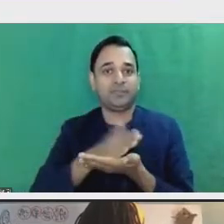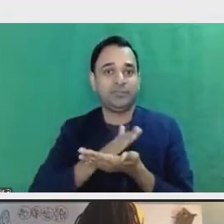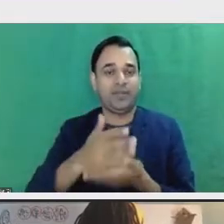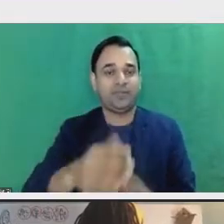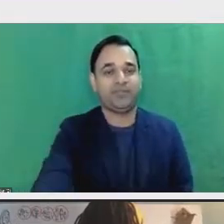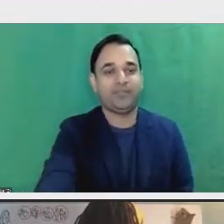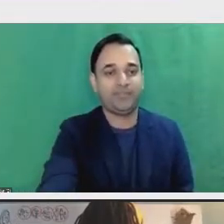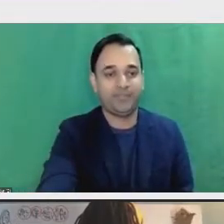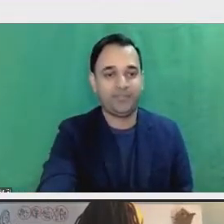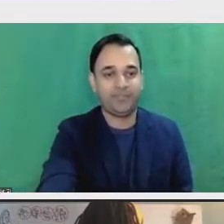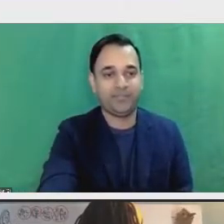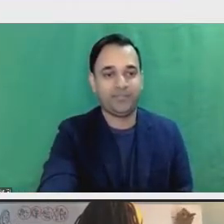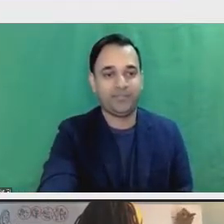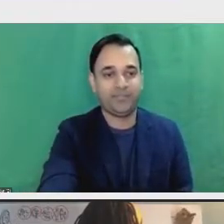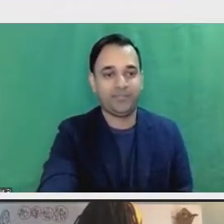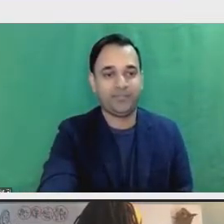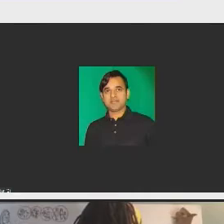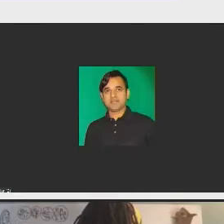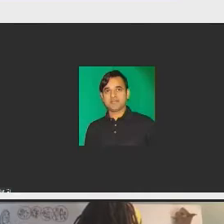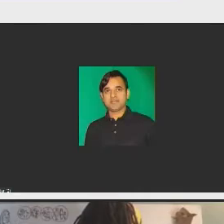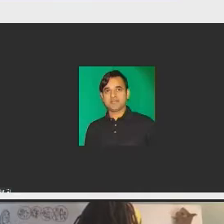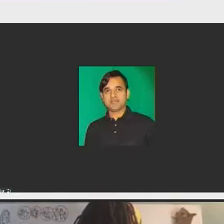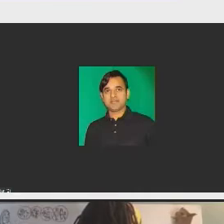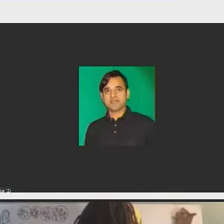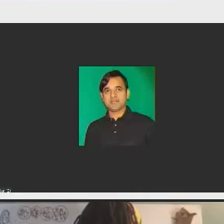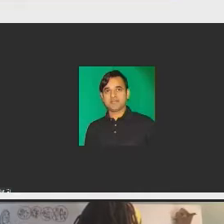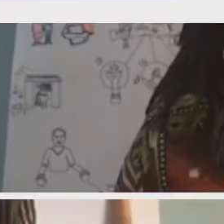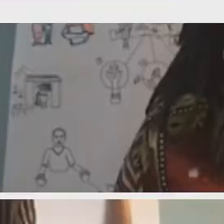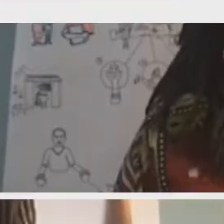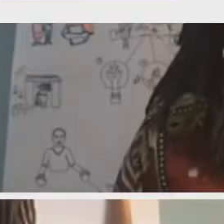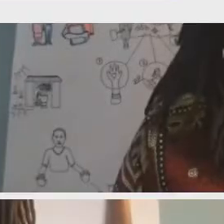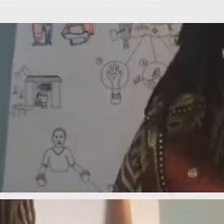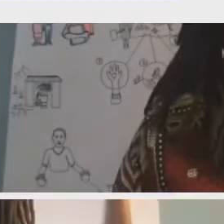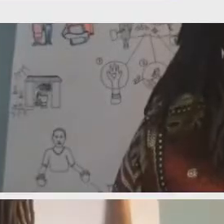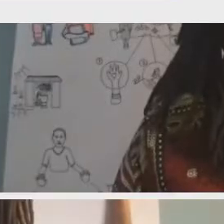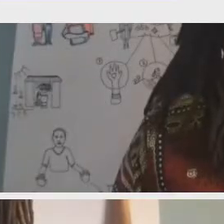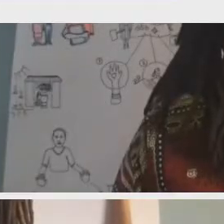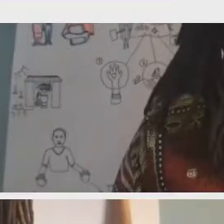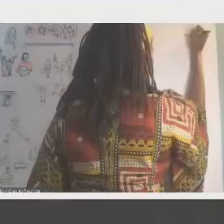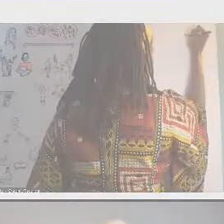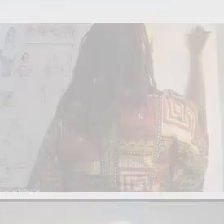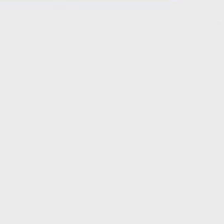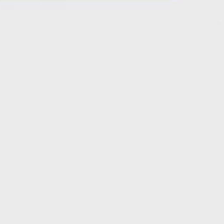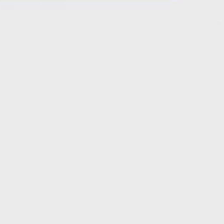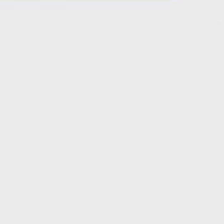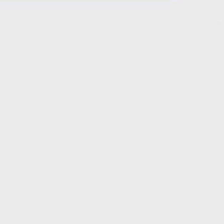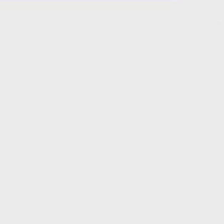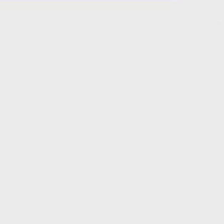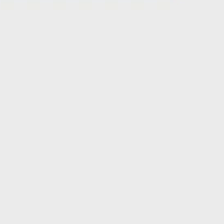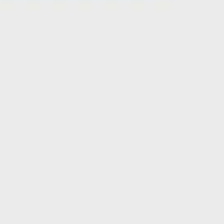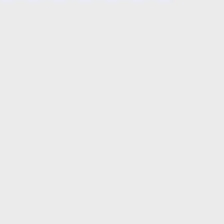gender plan of action is there currently, there are some good elements. So maybe for an example, I could talk about is human